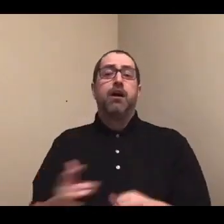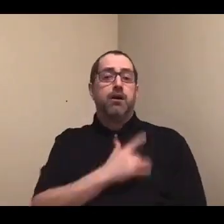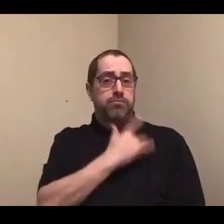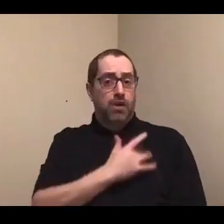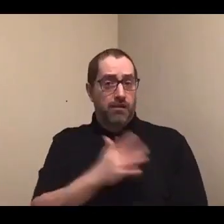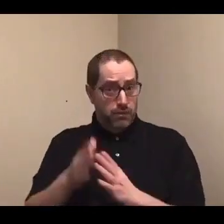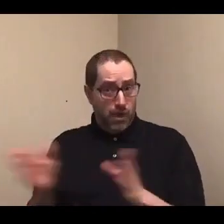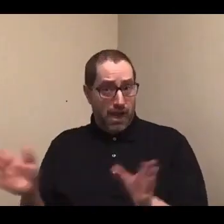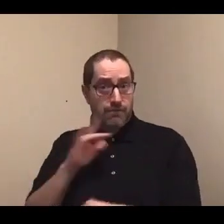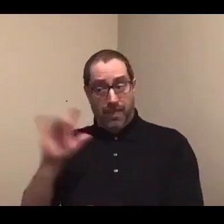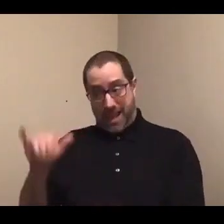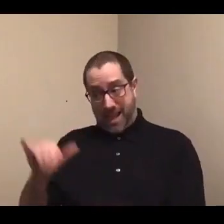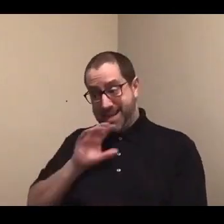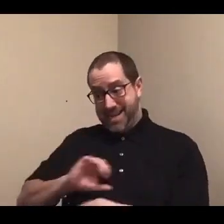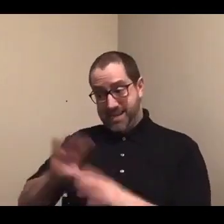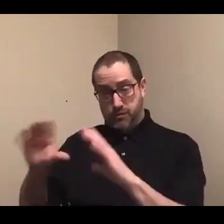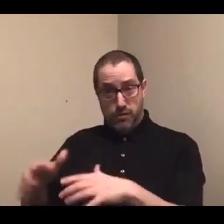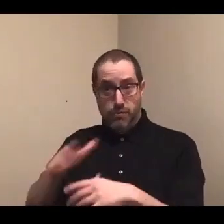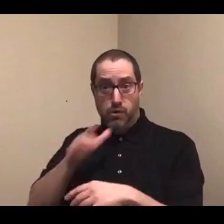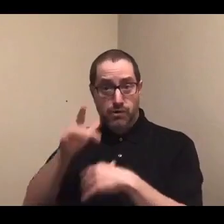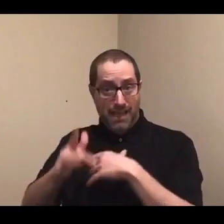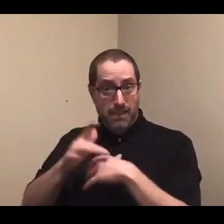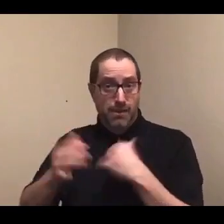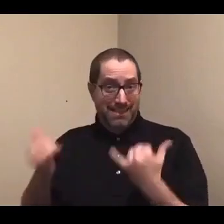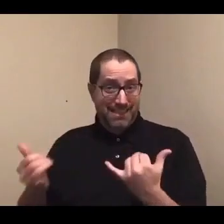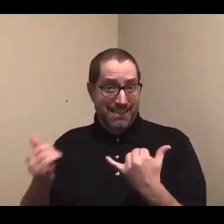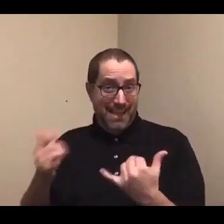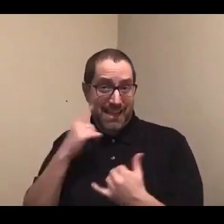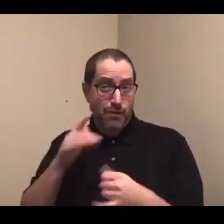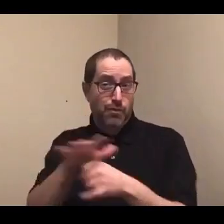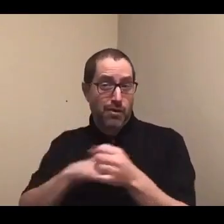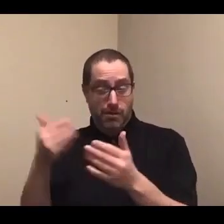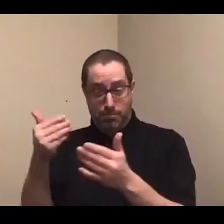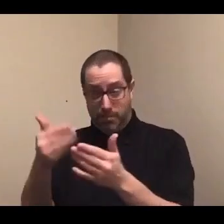those eligible as of today, and that would be the